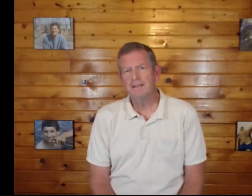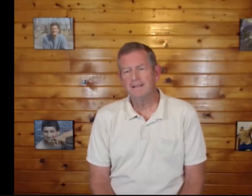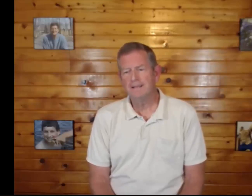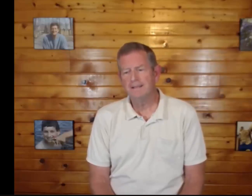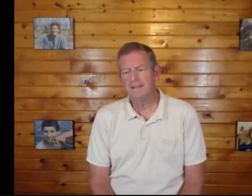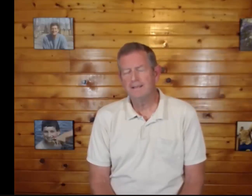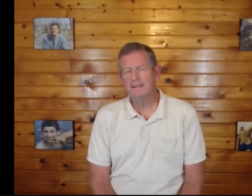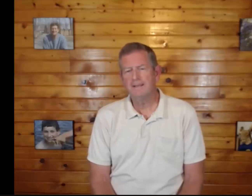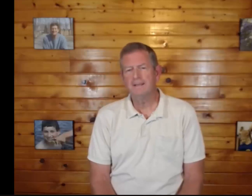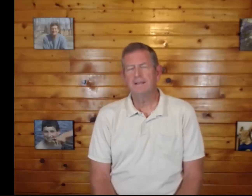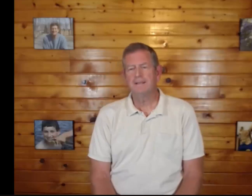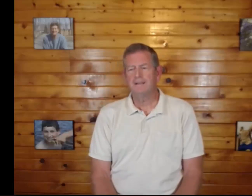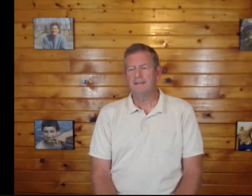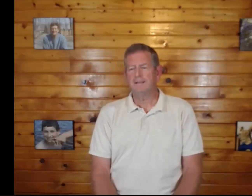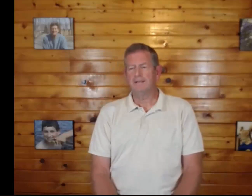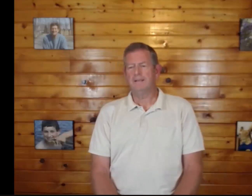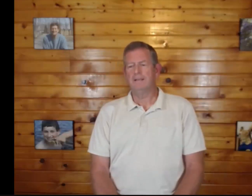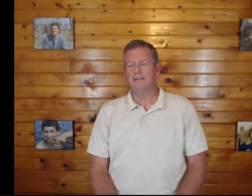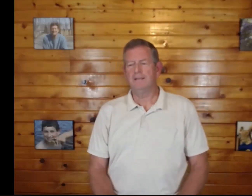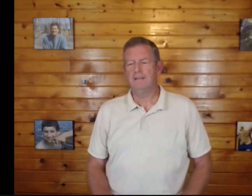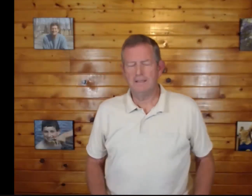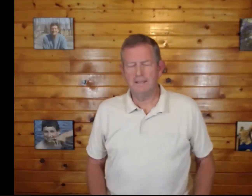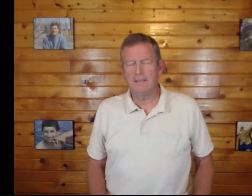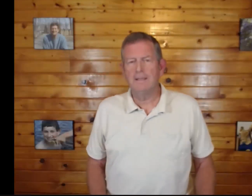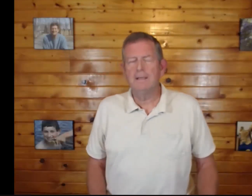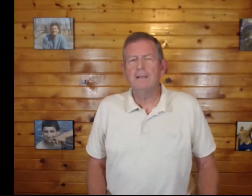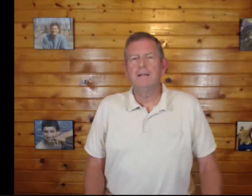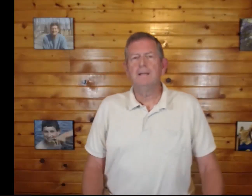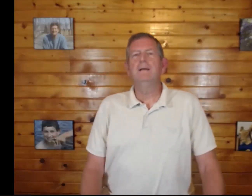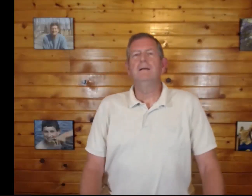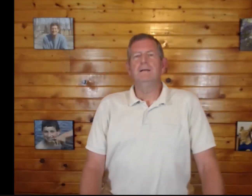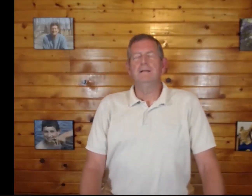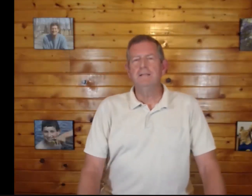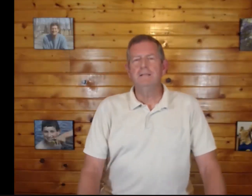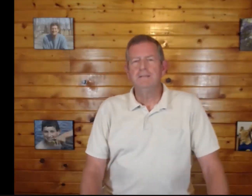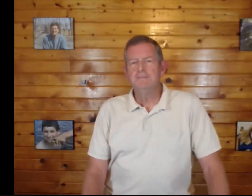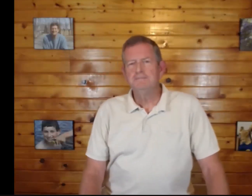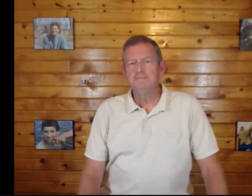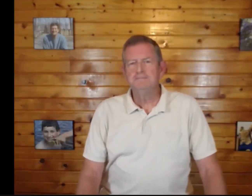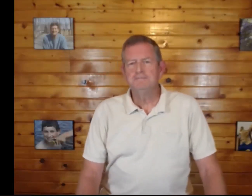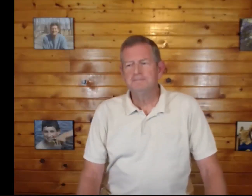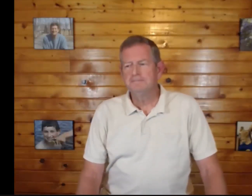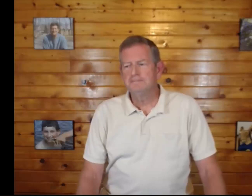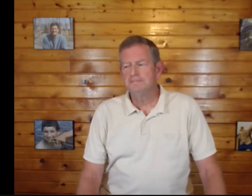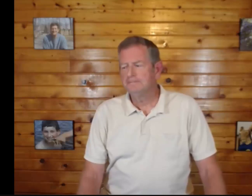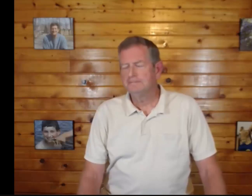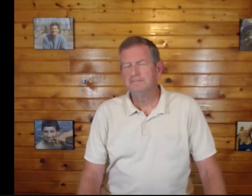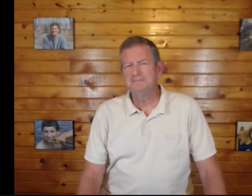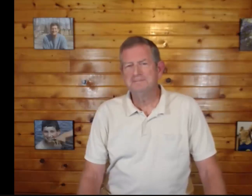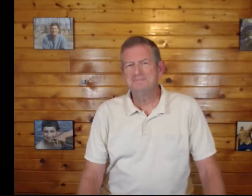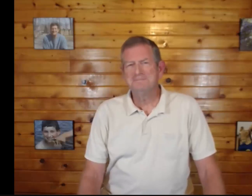some are going to be filtering in the next couple of minutes, but we're just going to get started now and jump into the class. So I'll pass things over to Monsieur Nesbitt. Go